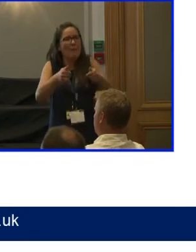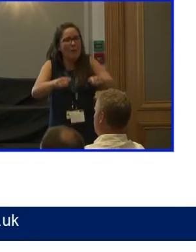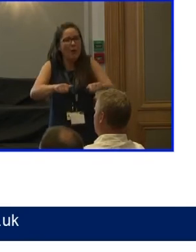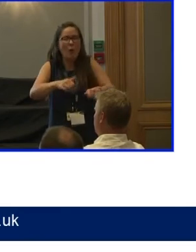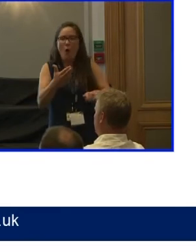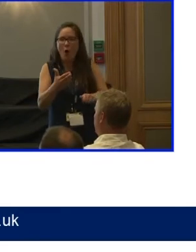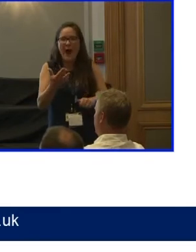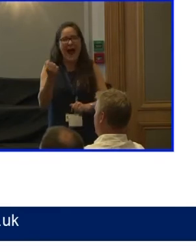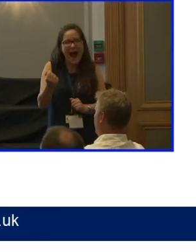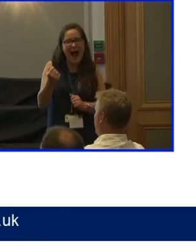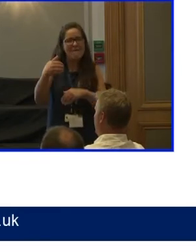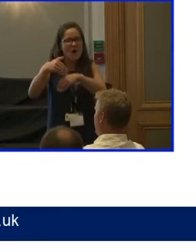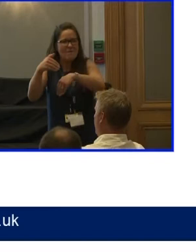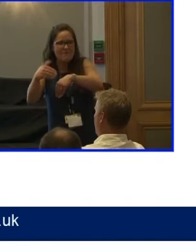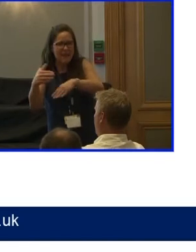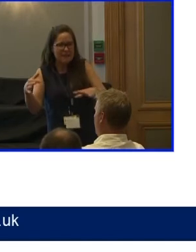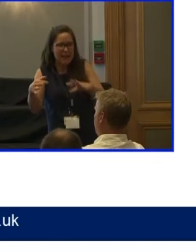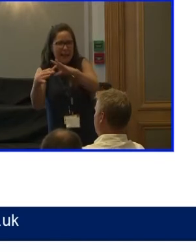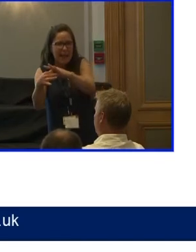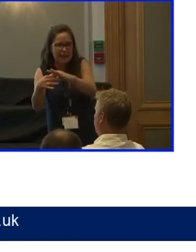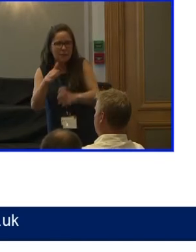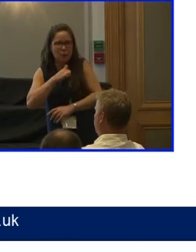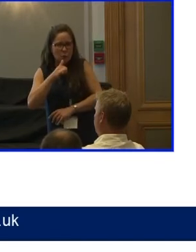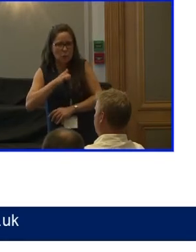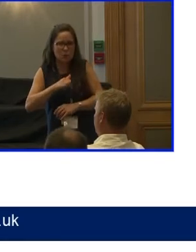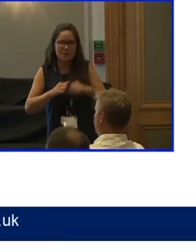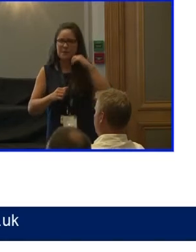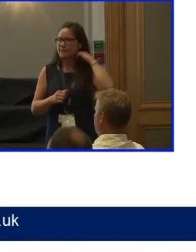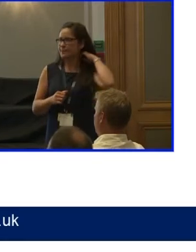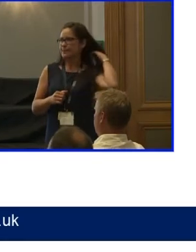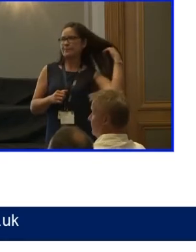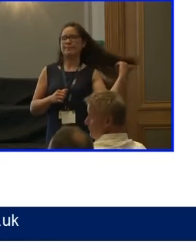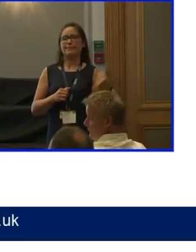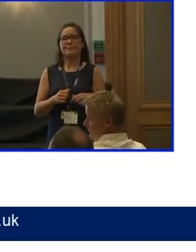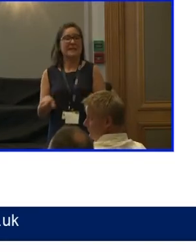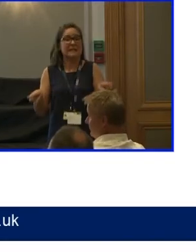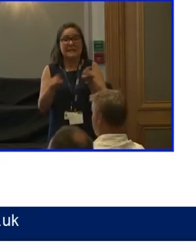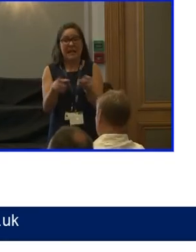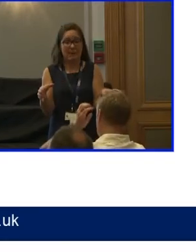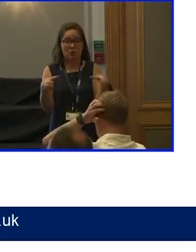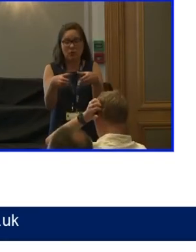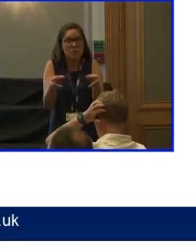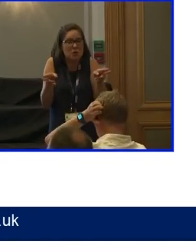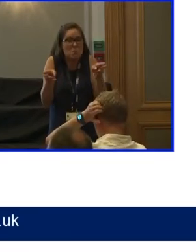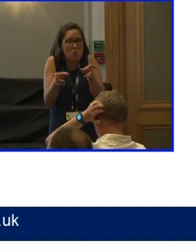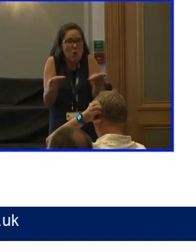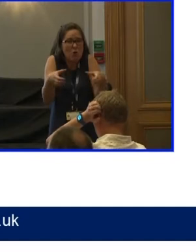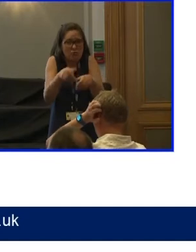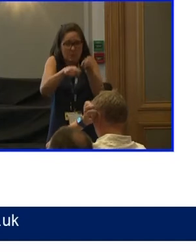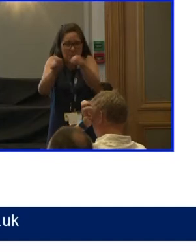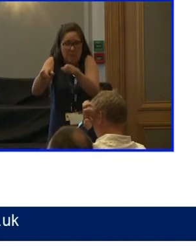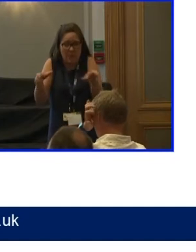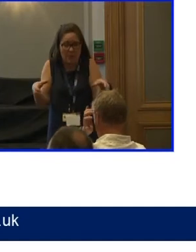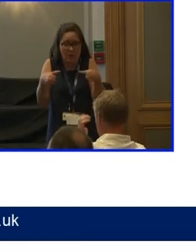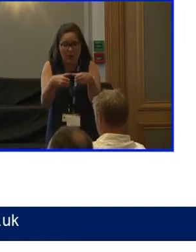be. Again, phase two trials are also usually conducted in groups of small participants, and these trials can last